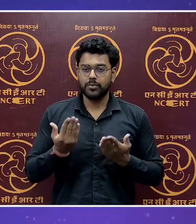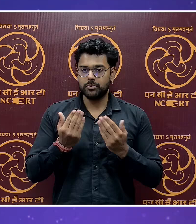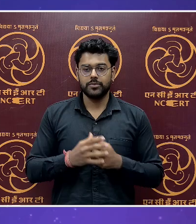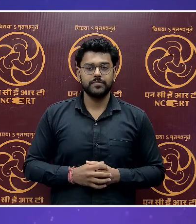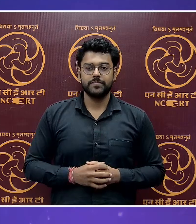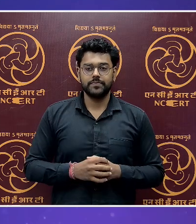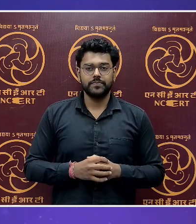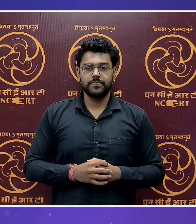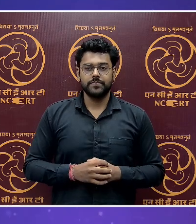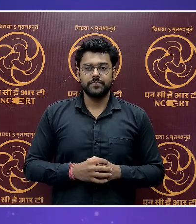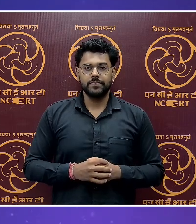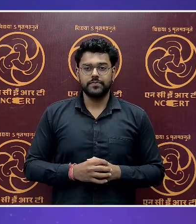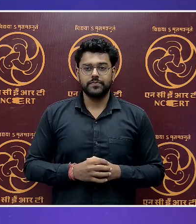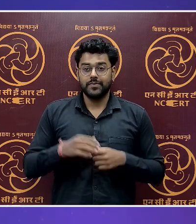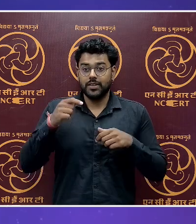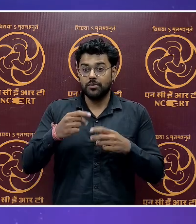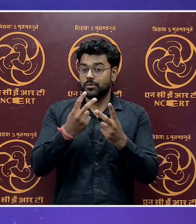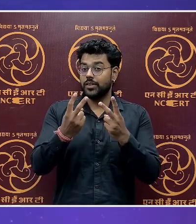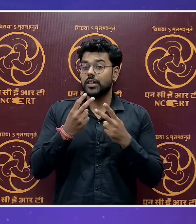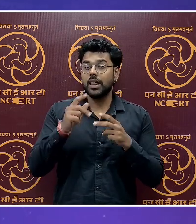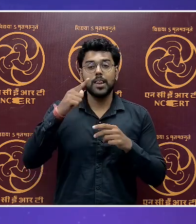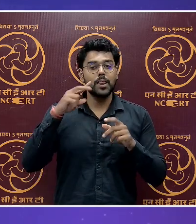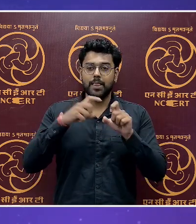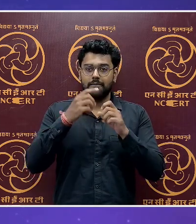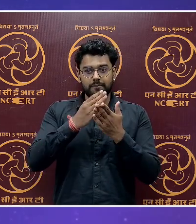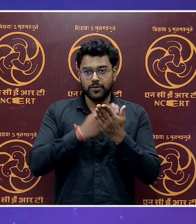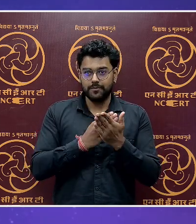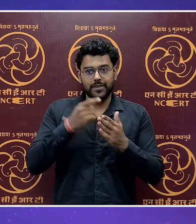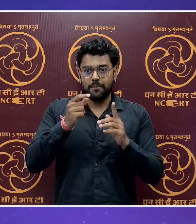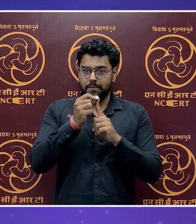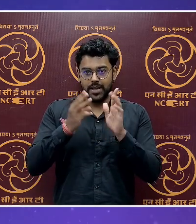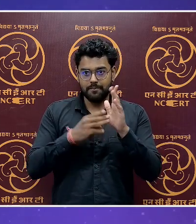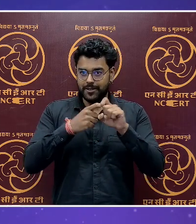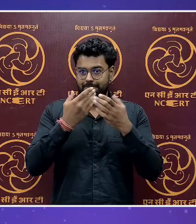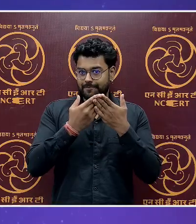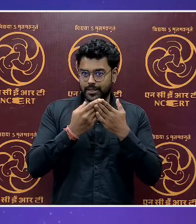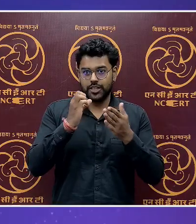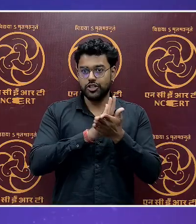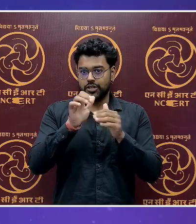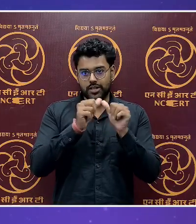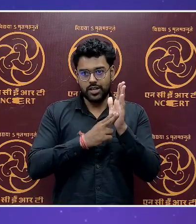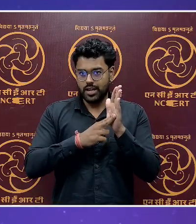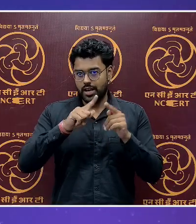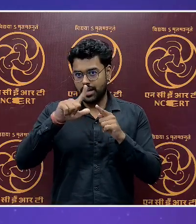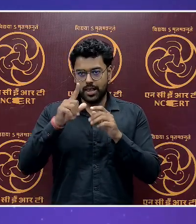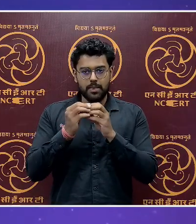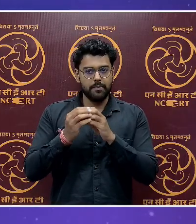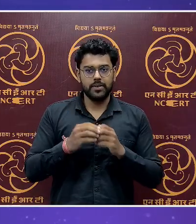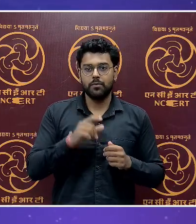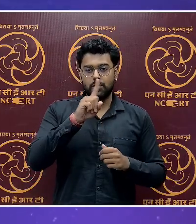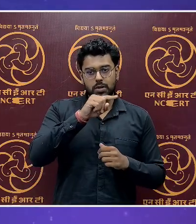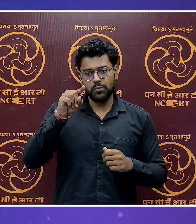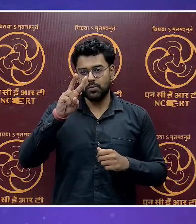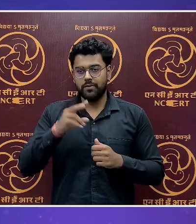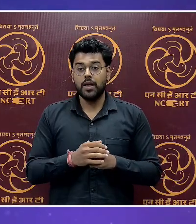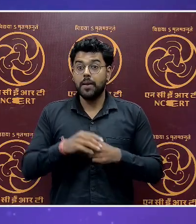training.helpdesk@ciet.nic.in. You are watching this session live on our PMeVIDYA channels 1 to 12, on our